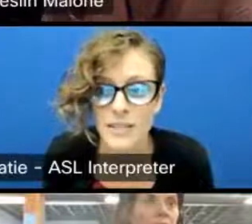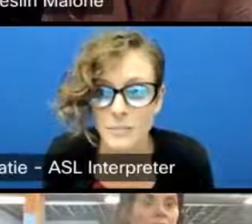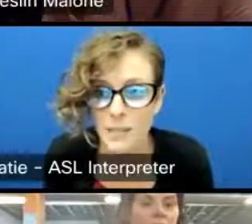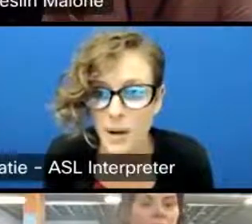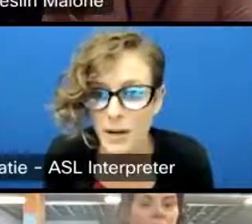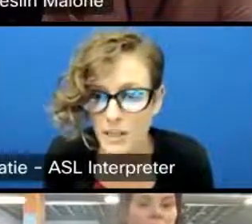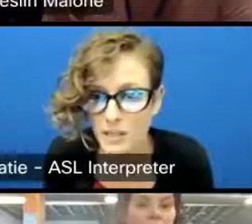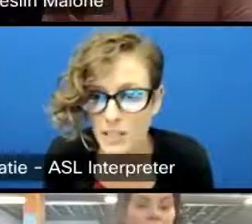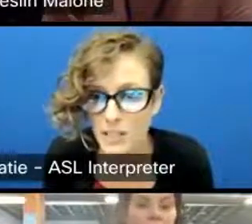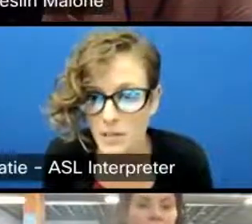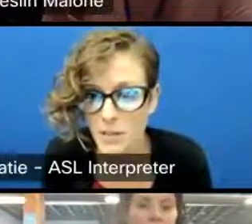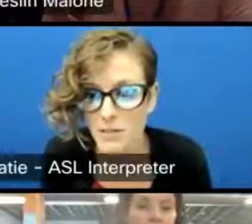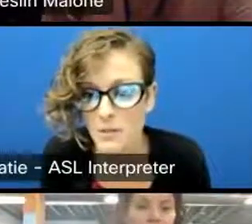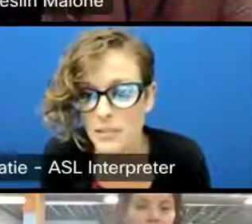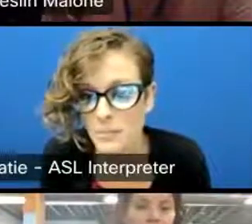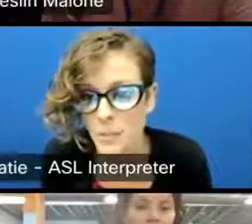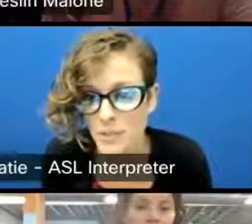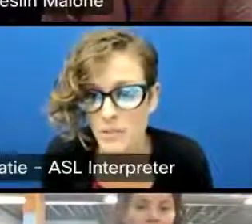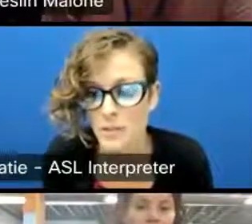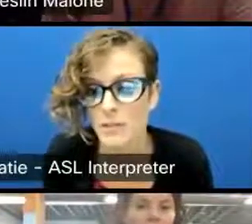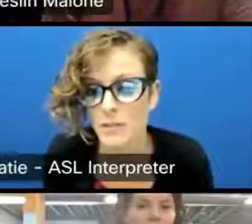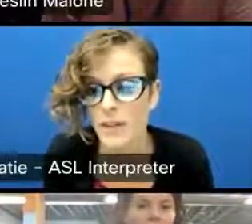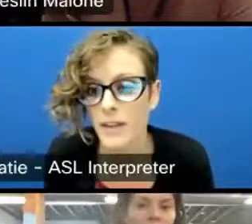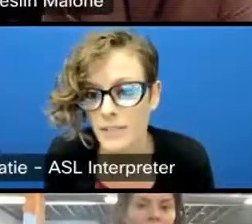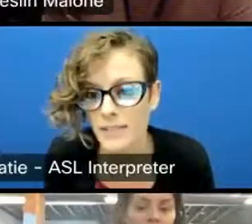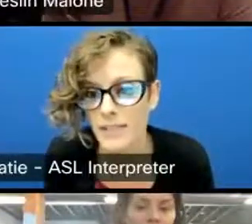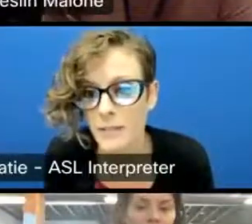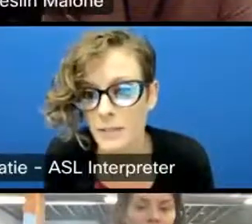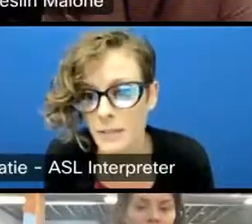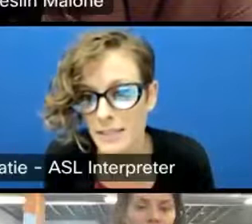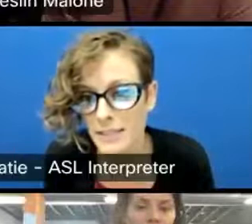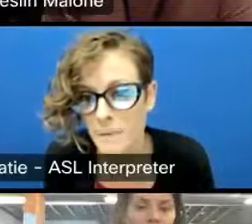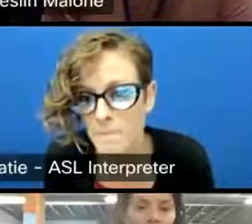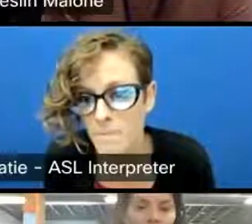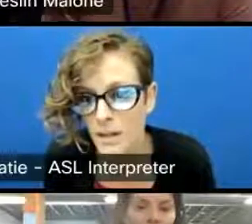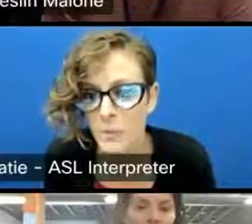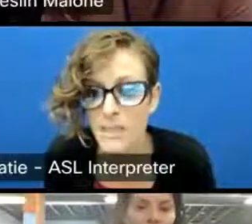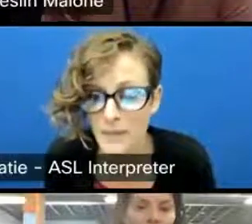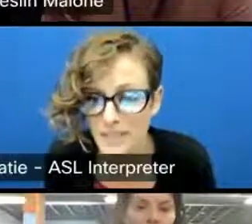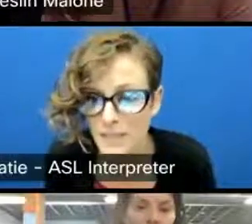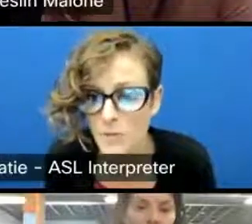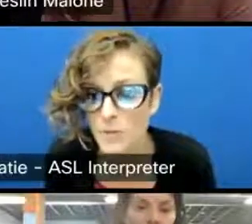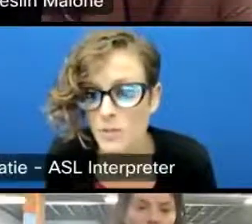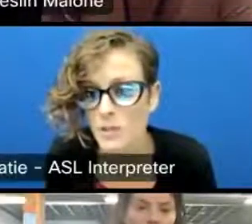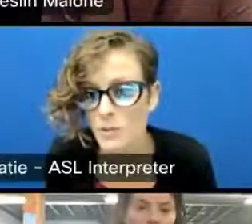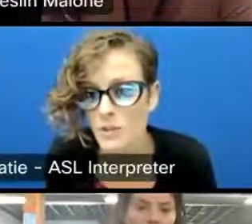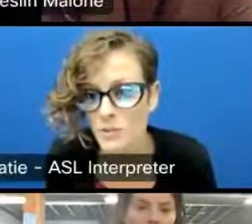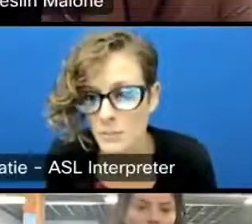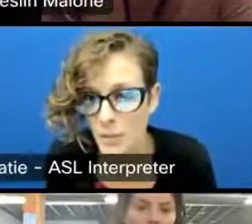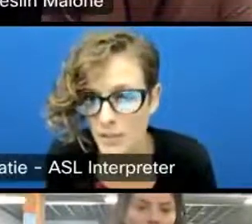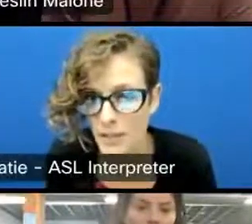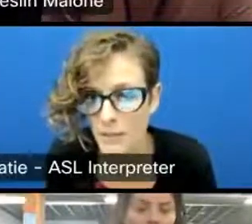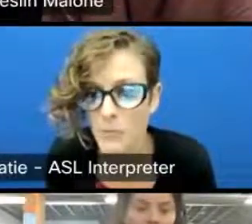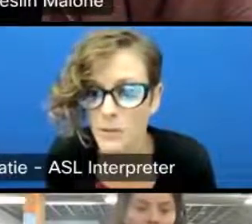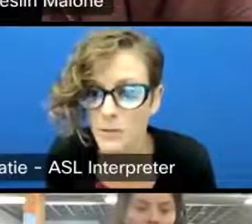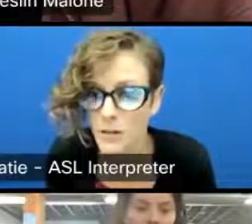survey lets me know and I can reach out to you if you need supports or if you've had services that have been in place. We can maintain those sources of